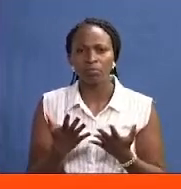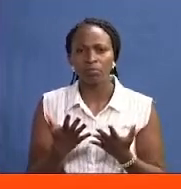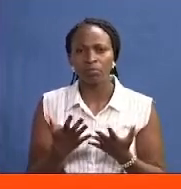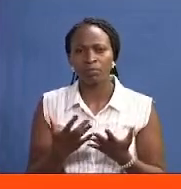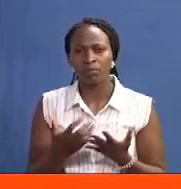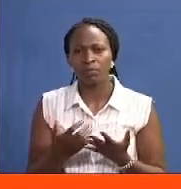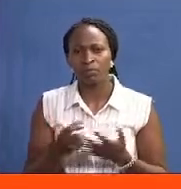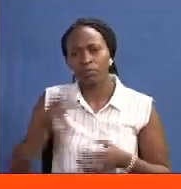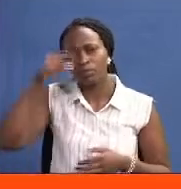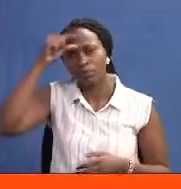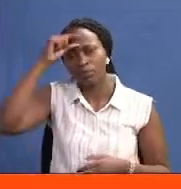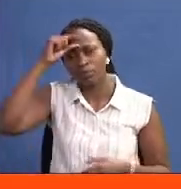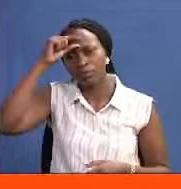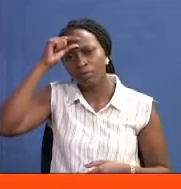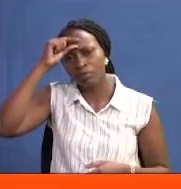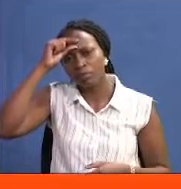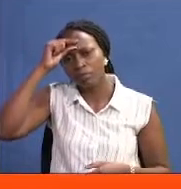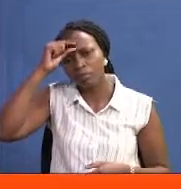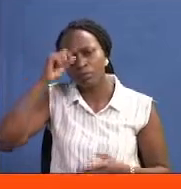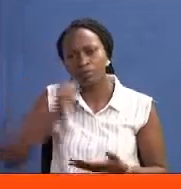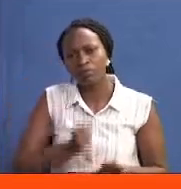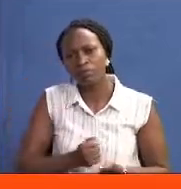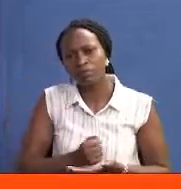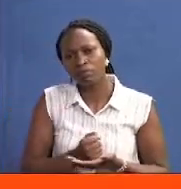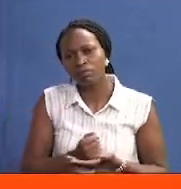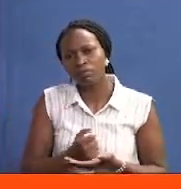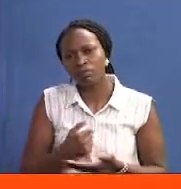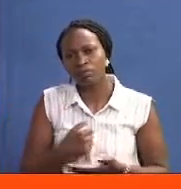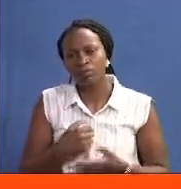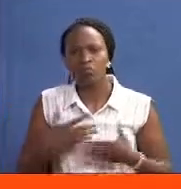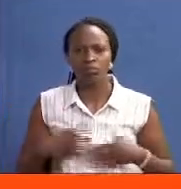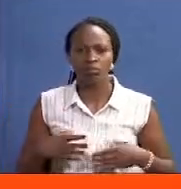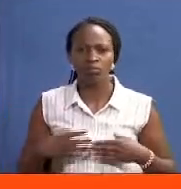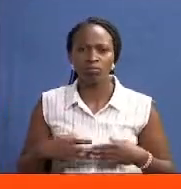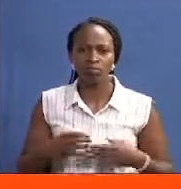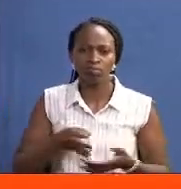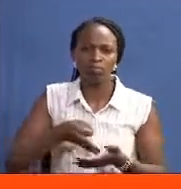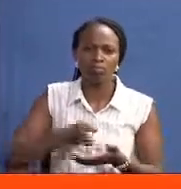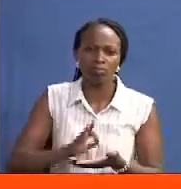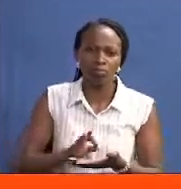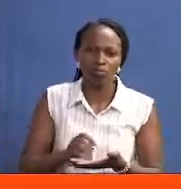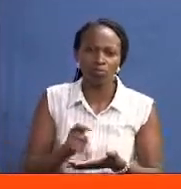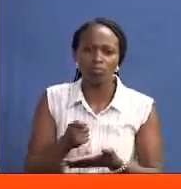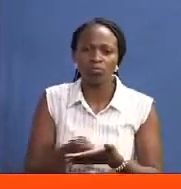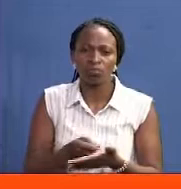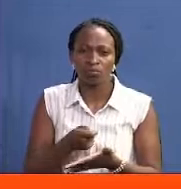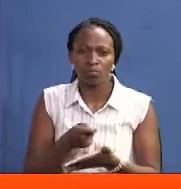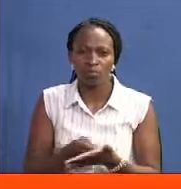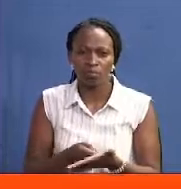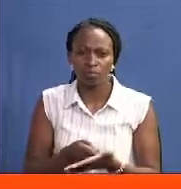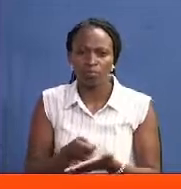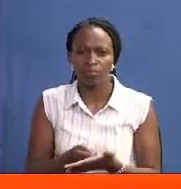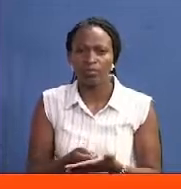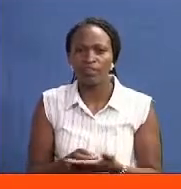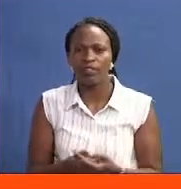you know, the government to account, but in my opinion, people should pay taxes. If you earn, you should be able to pay